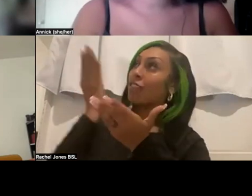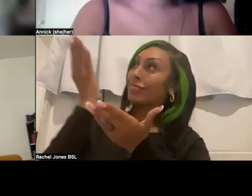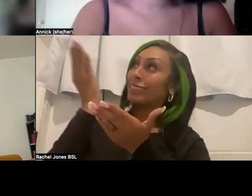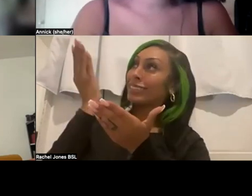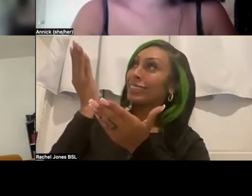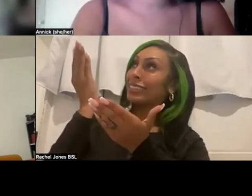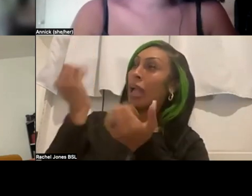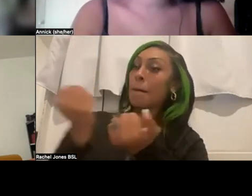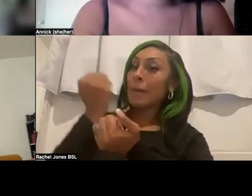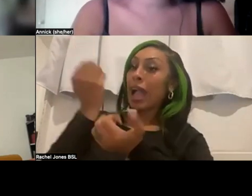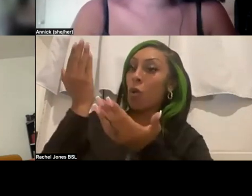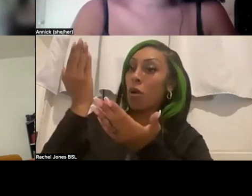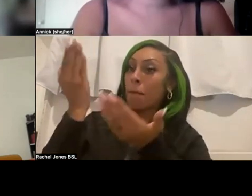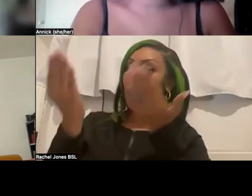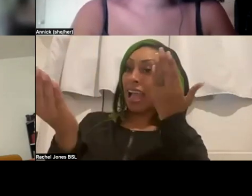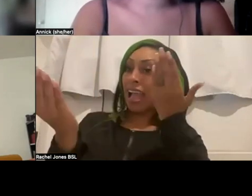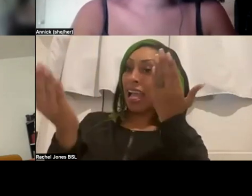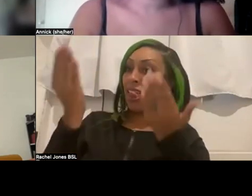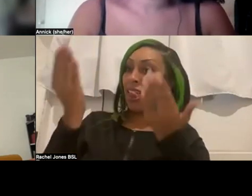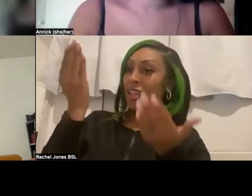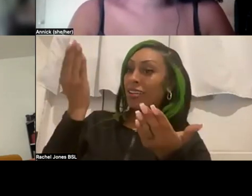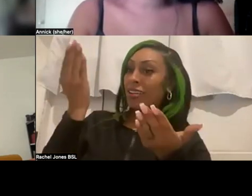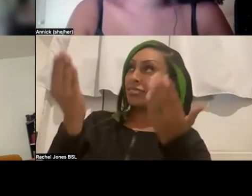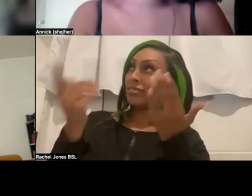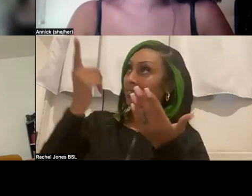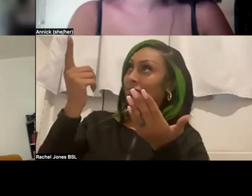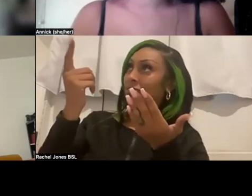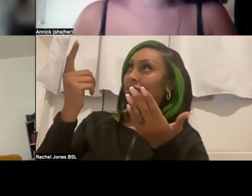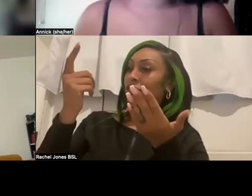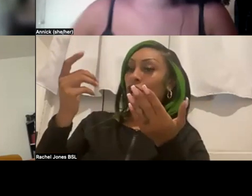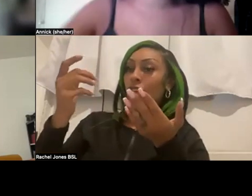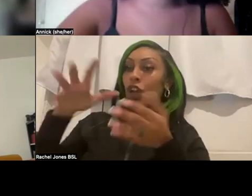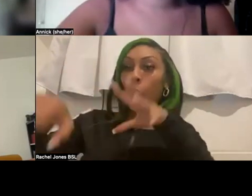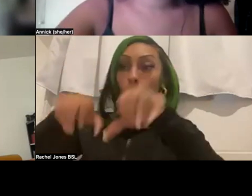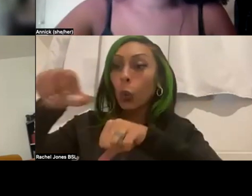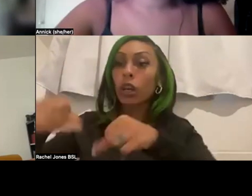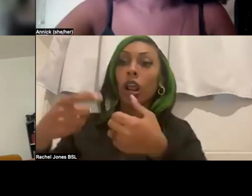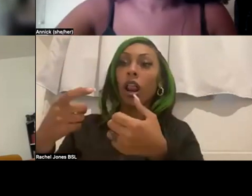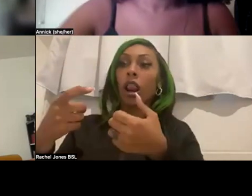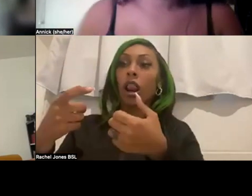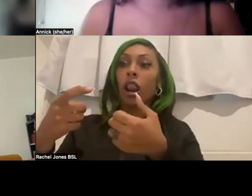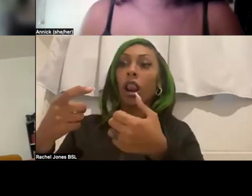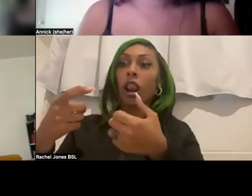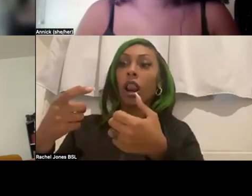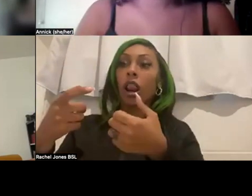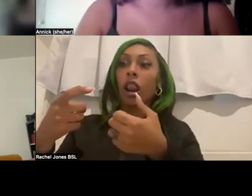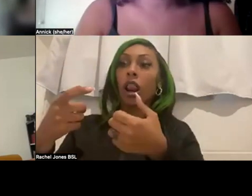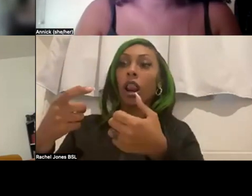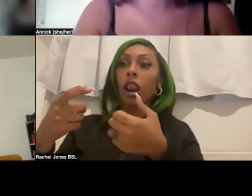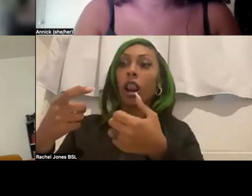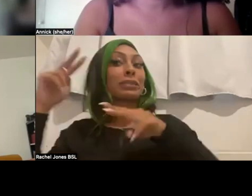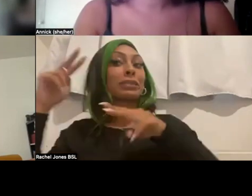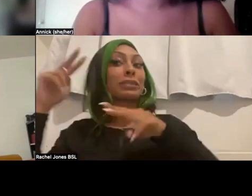the colonial structures that they still operate from a reparations perspective. So